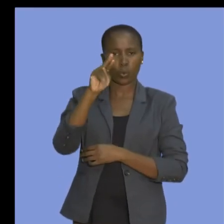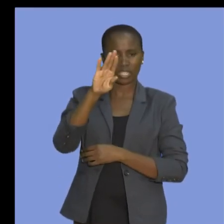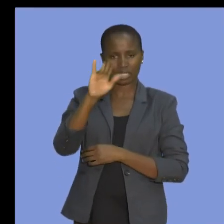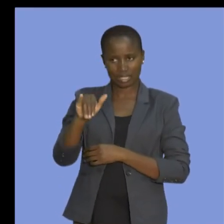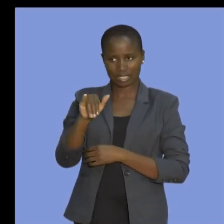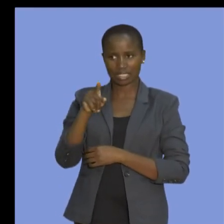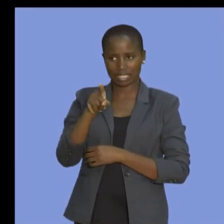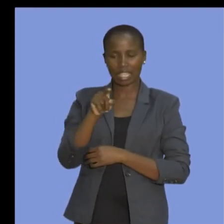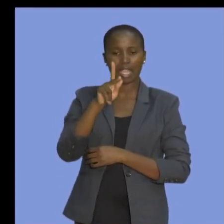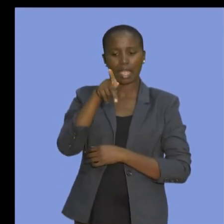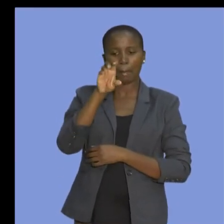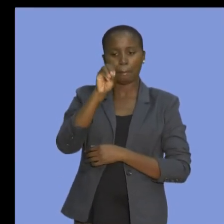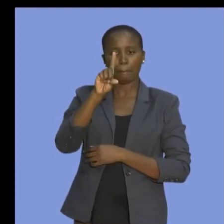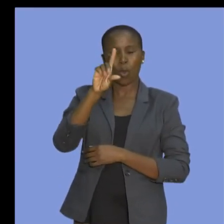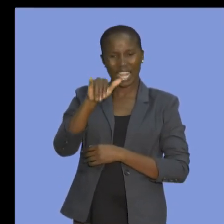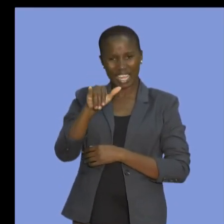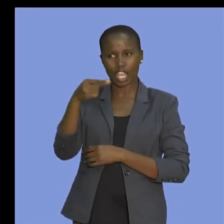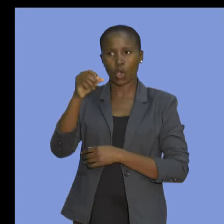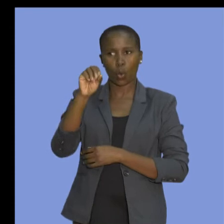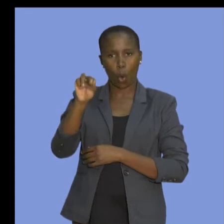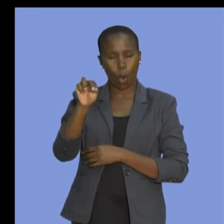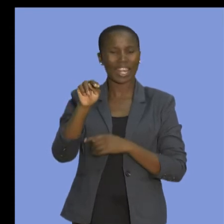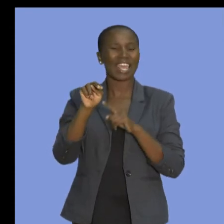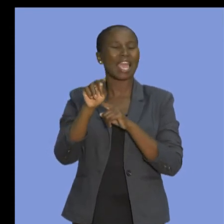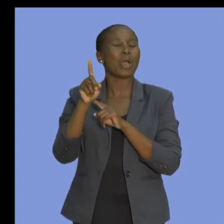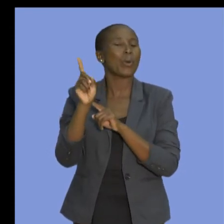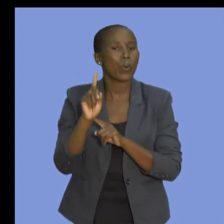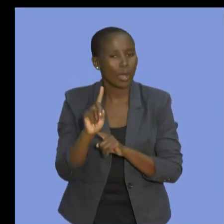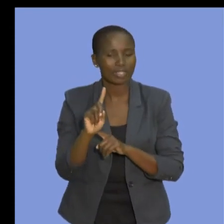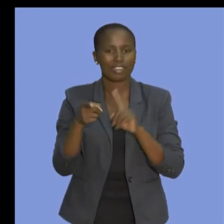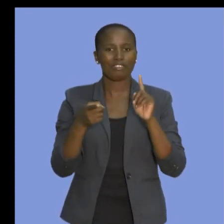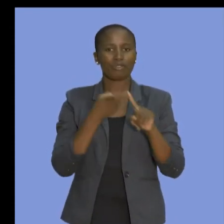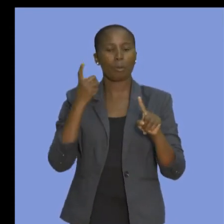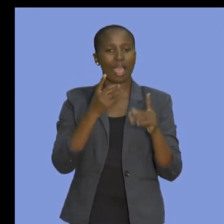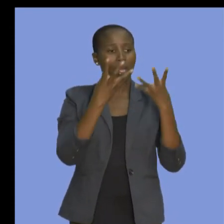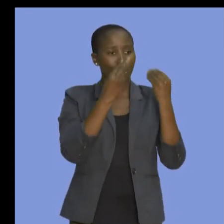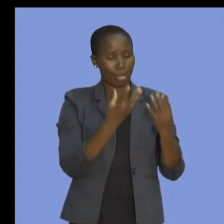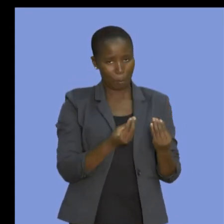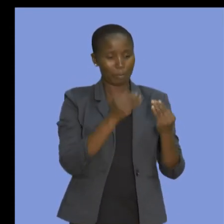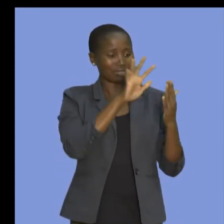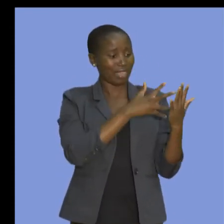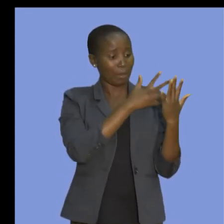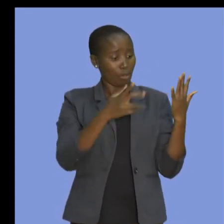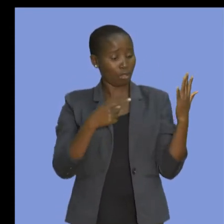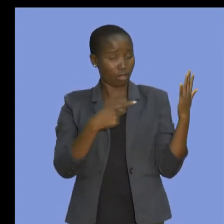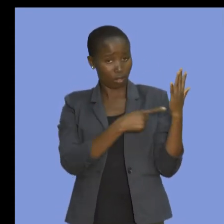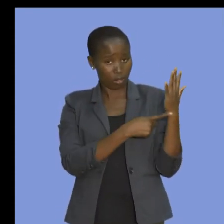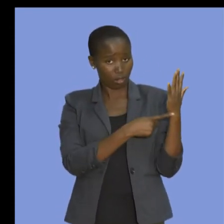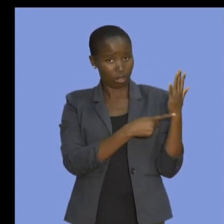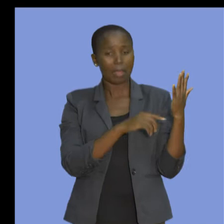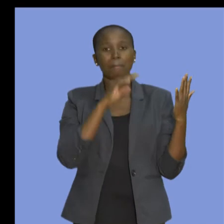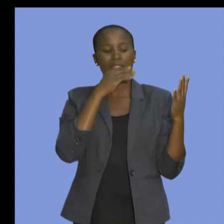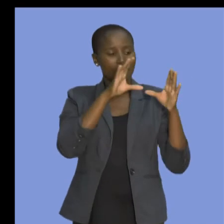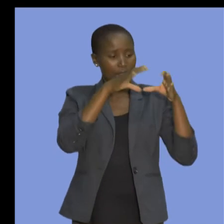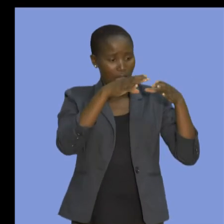A frequency polygon is drawn from frequency table. We know what is frequency table. Okay, which is